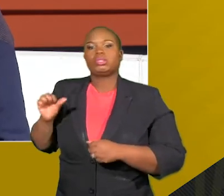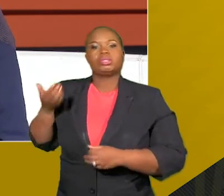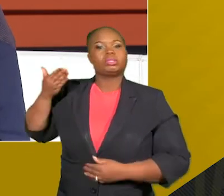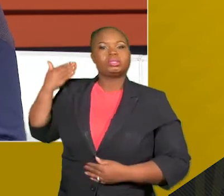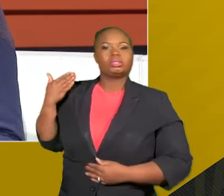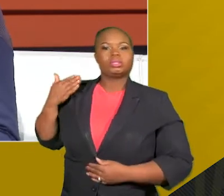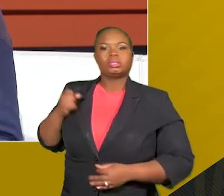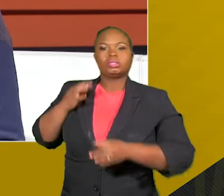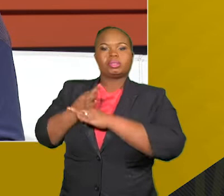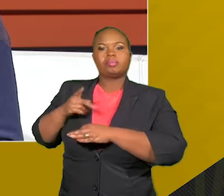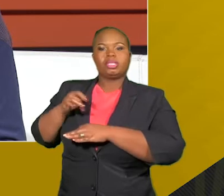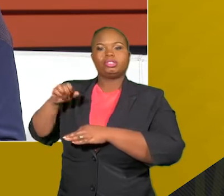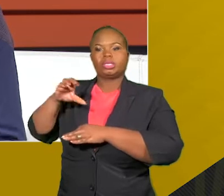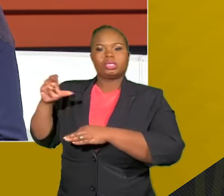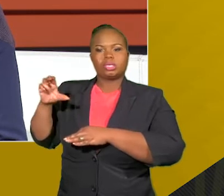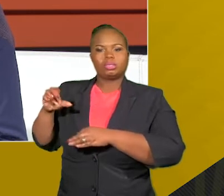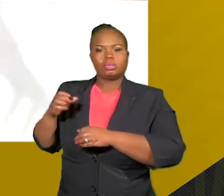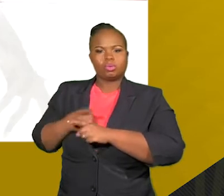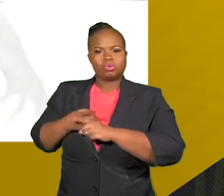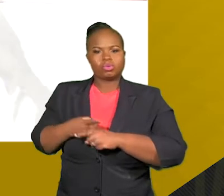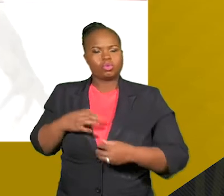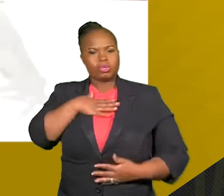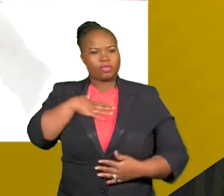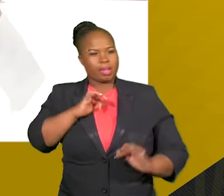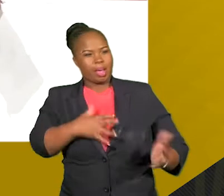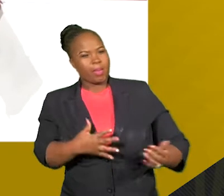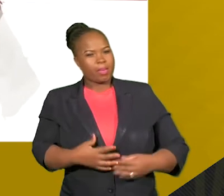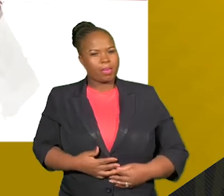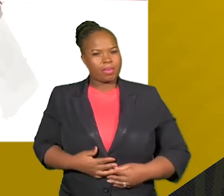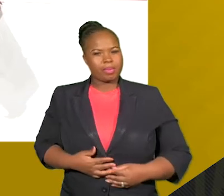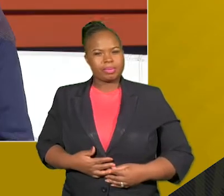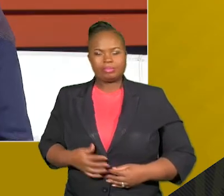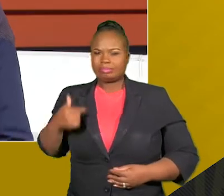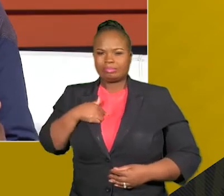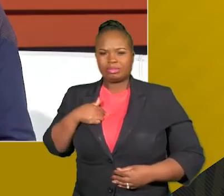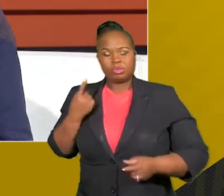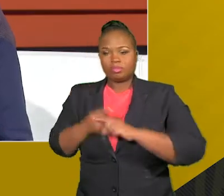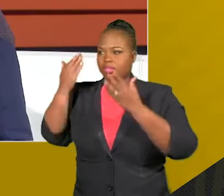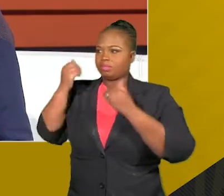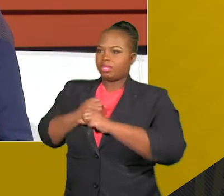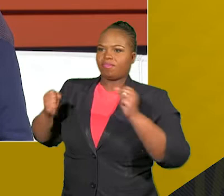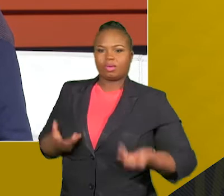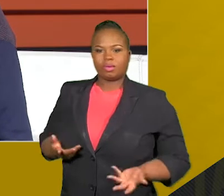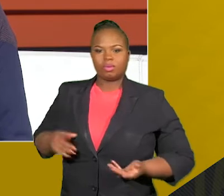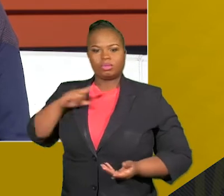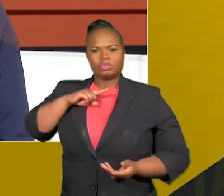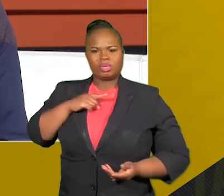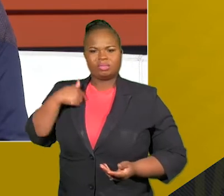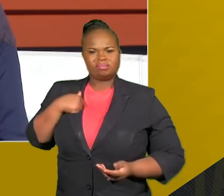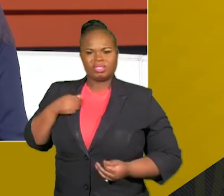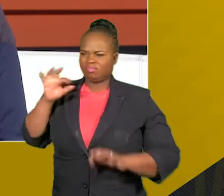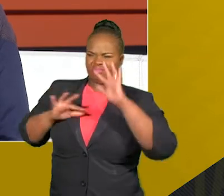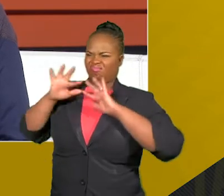when Tate Patrick Shai, we had men. And how did your ego handle that? Look, it was unexpected. You know, I was a